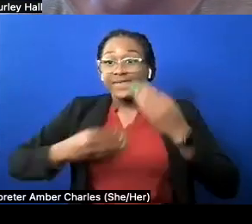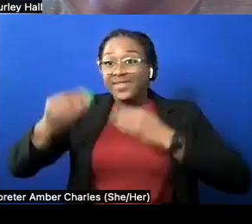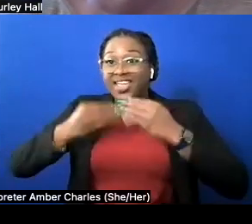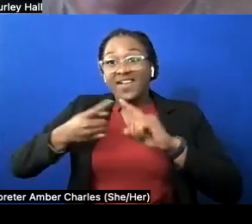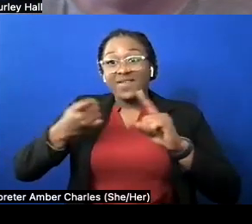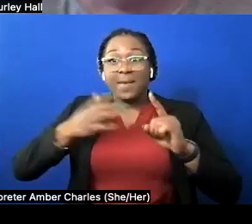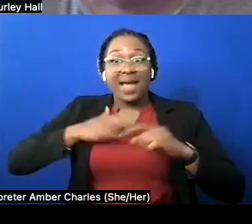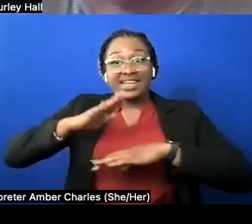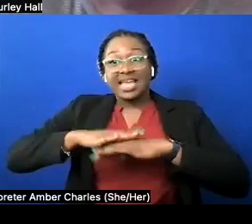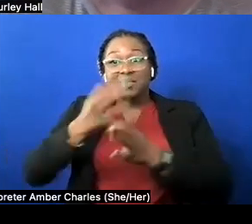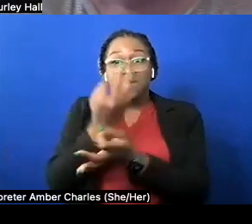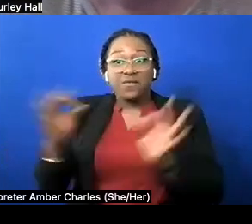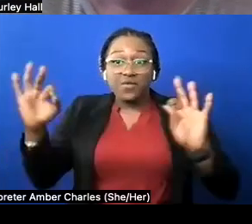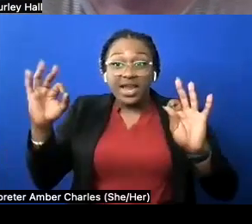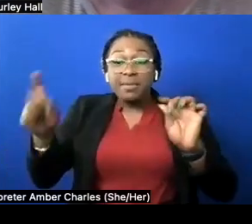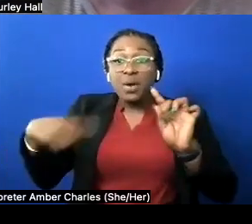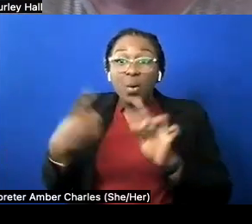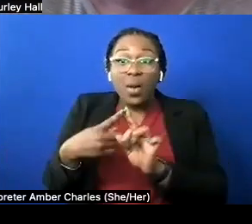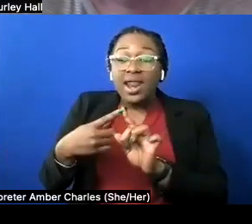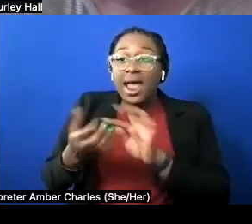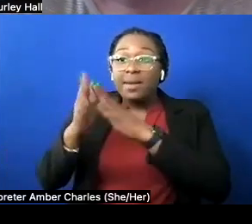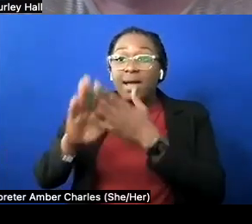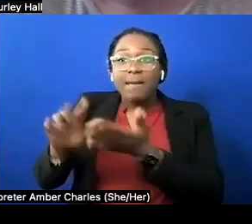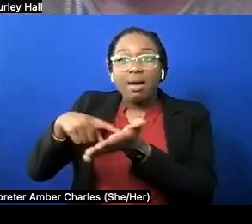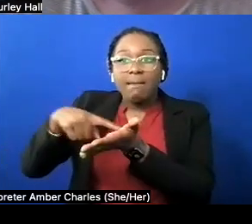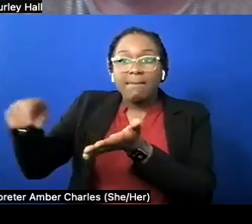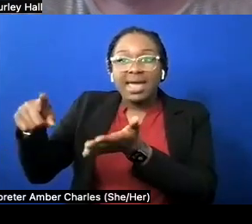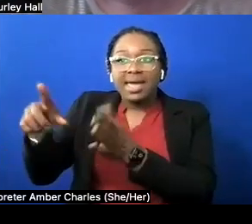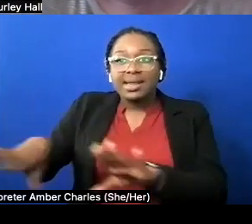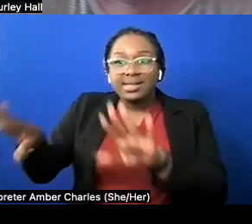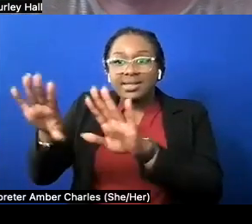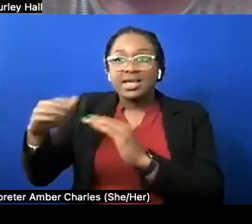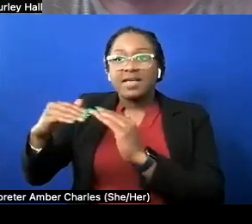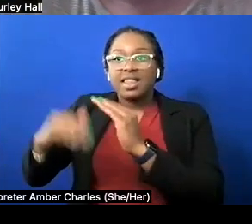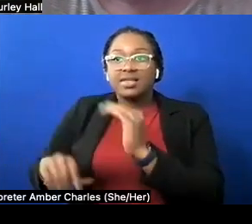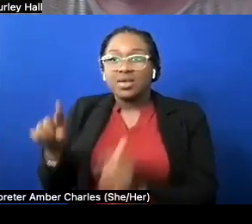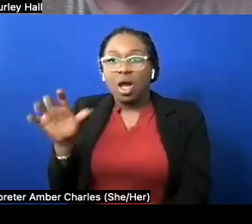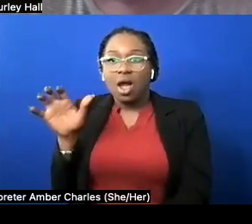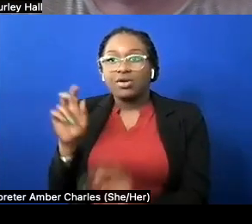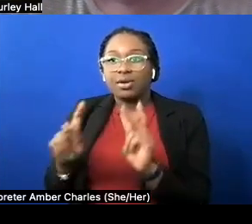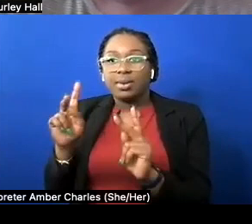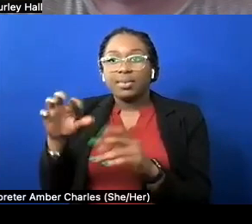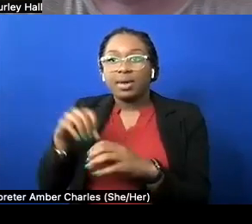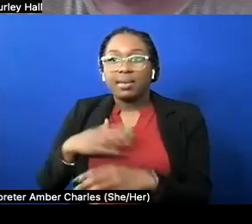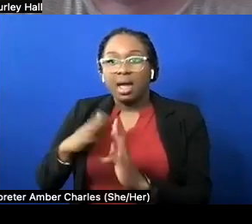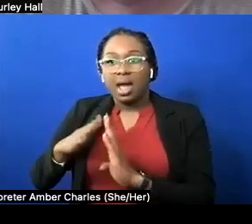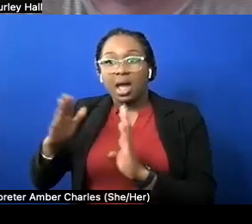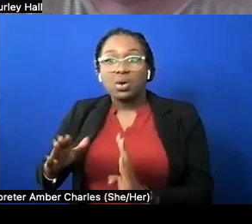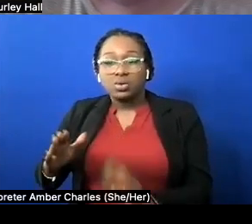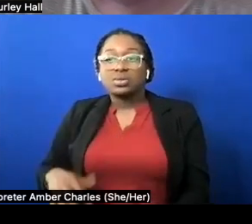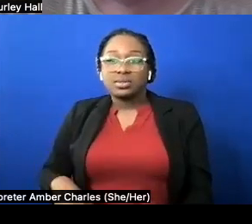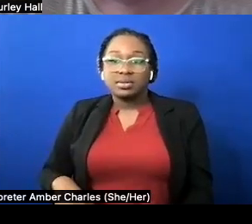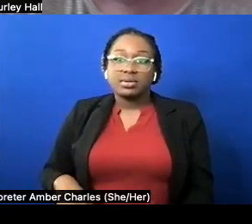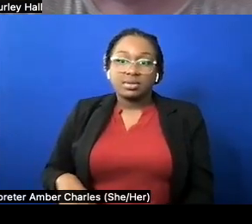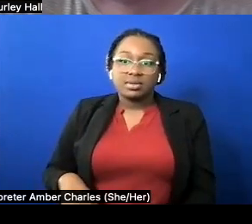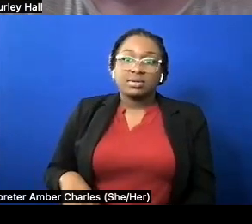free. But when I translate it into a paid space, I have less than 100 people who are in my house. And part of that is